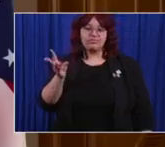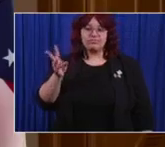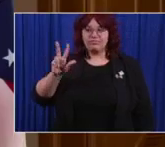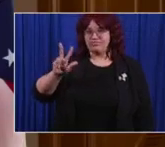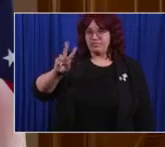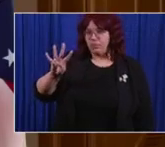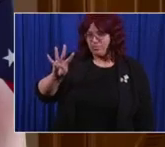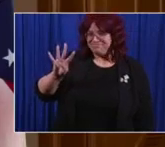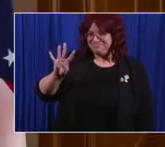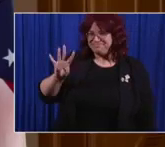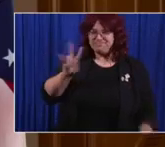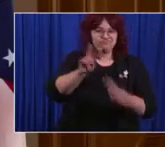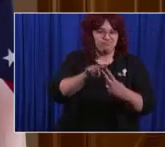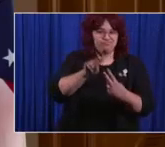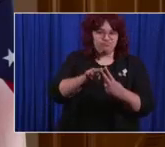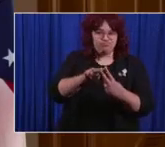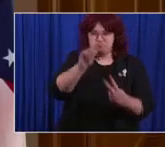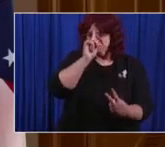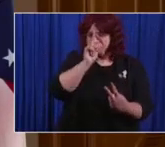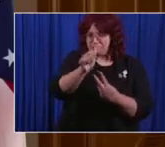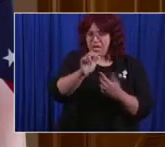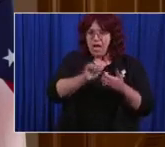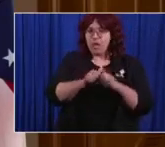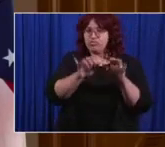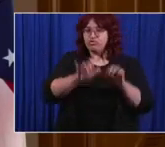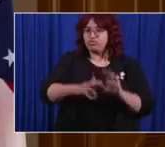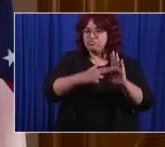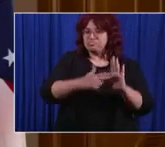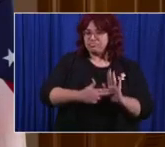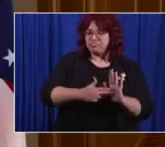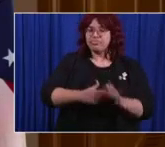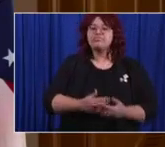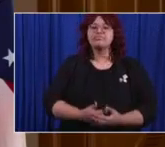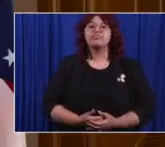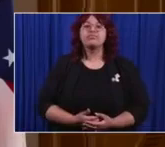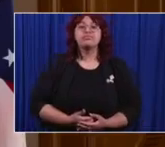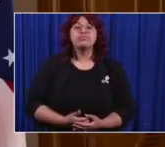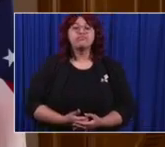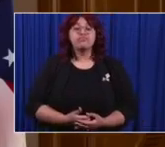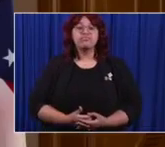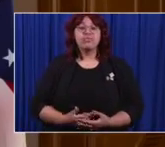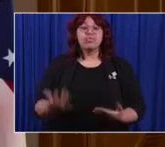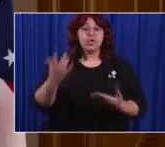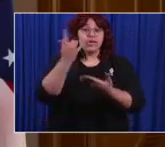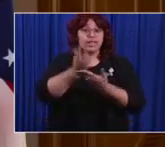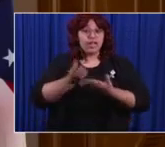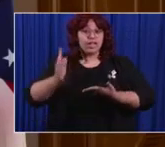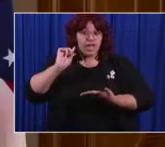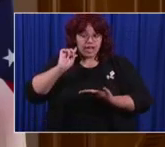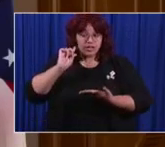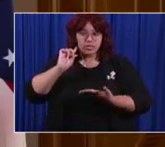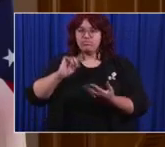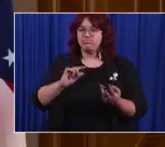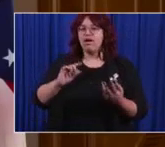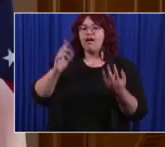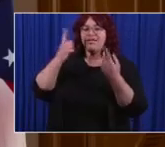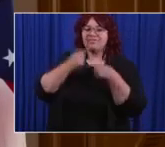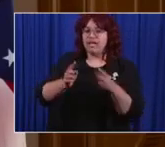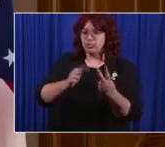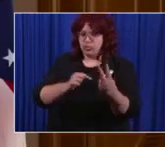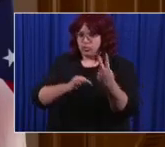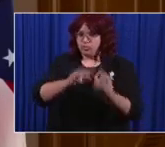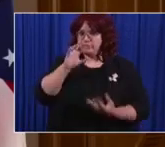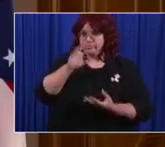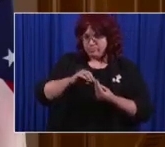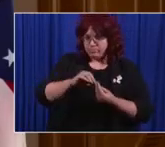Since we had 2 big announcements last week, of course. One was moving to the 12 to 15-year-olds